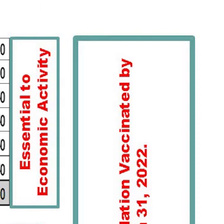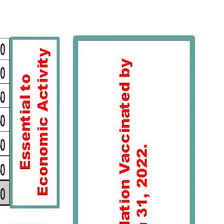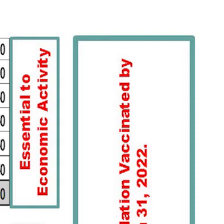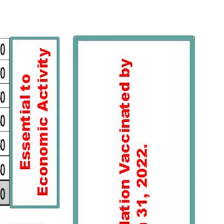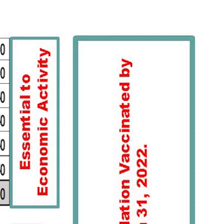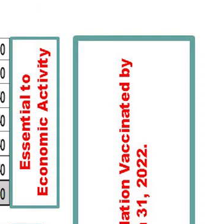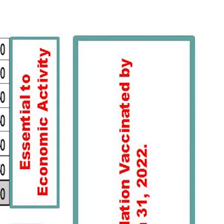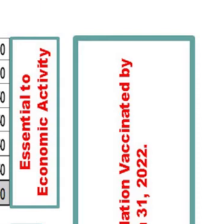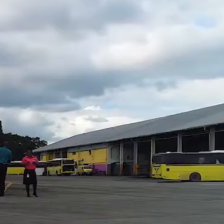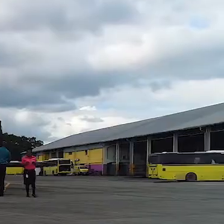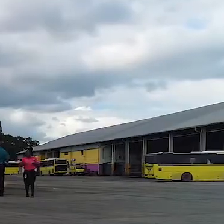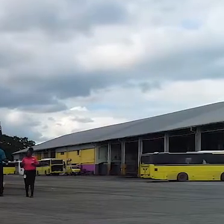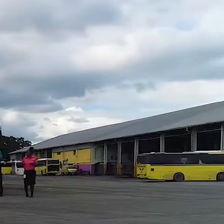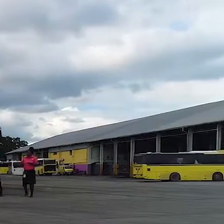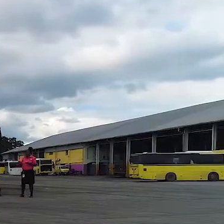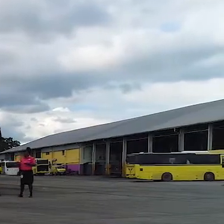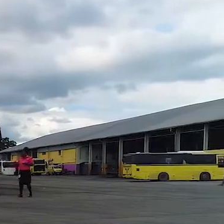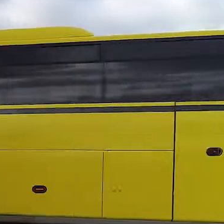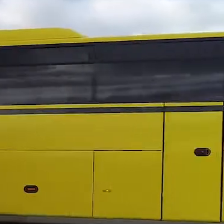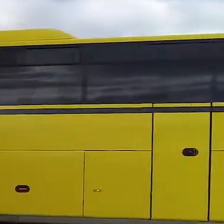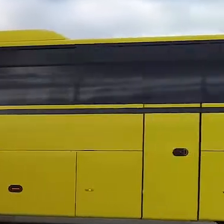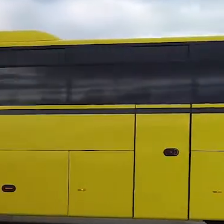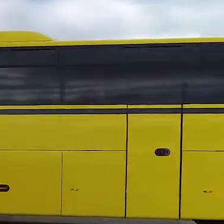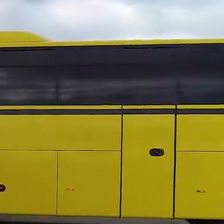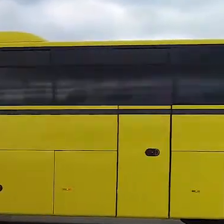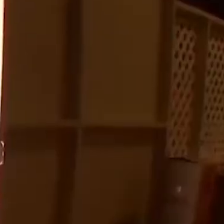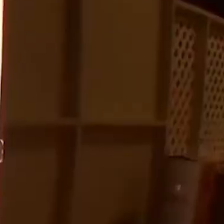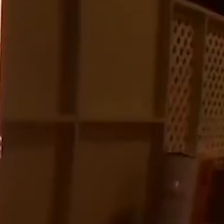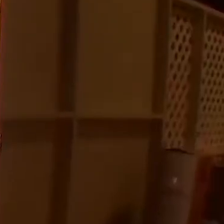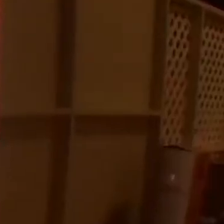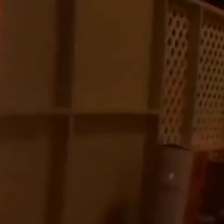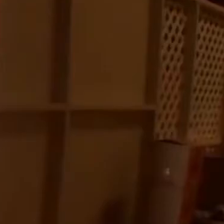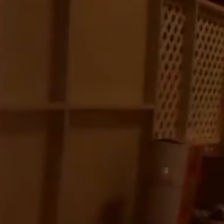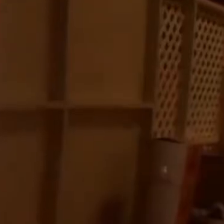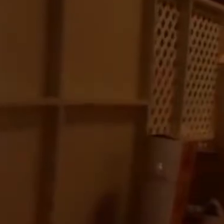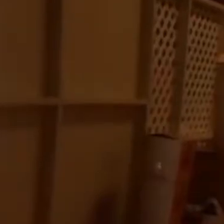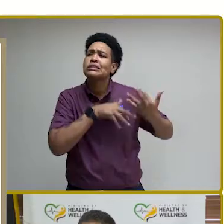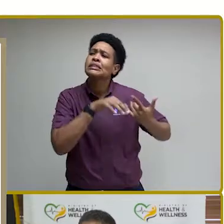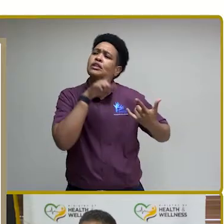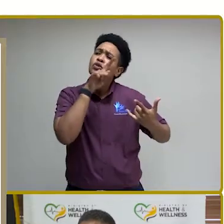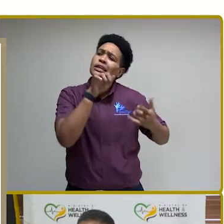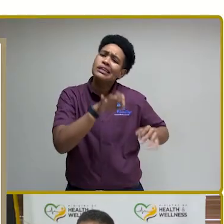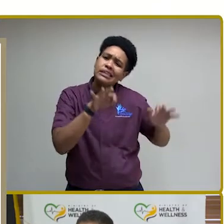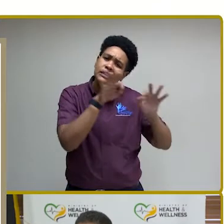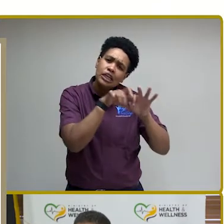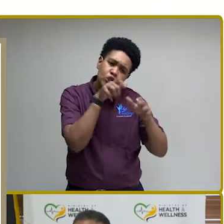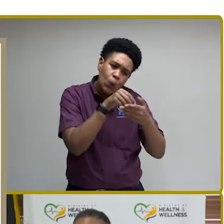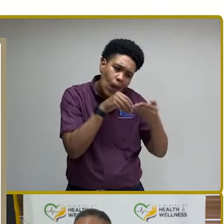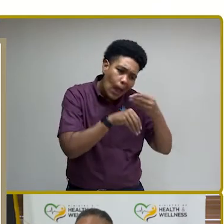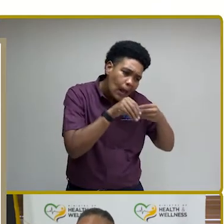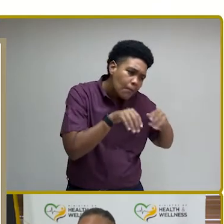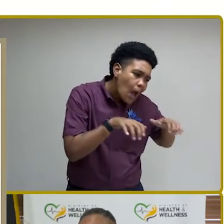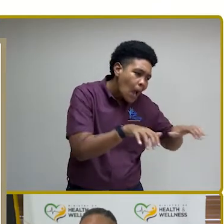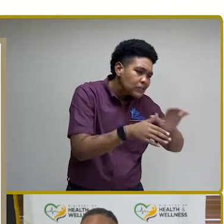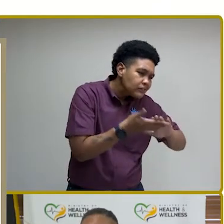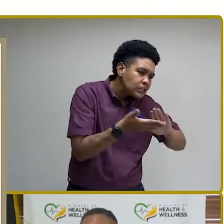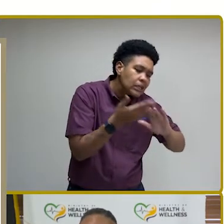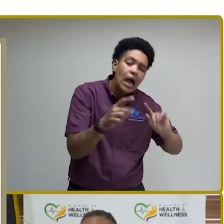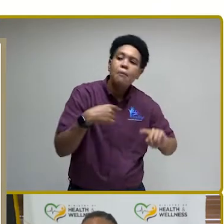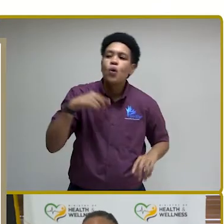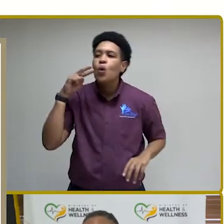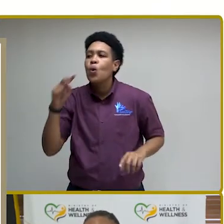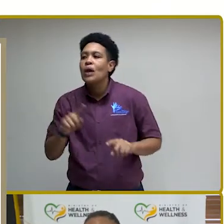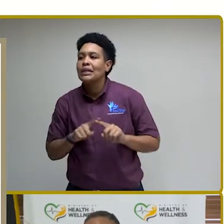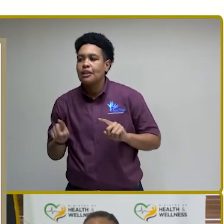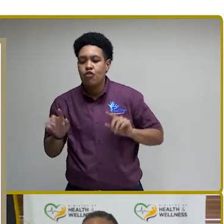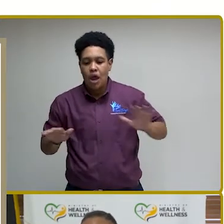those persons within the economy or the society that are essential to economic activity. And so we look at the